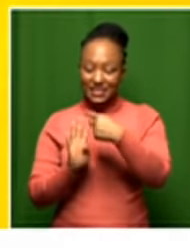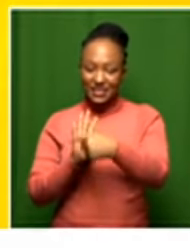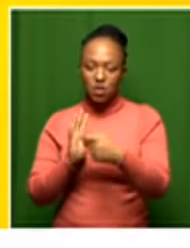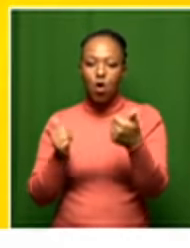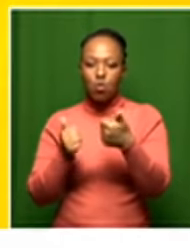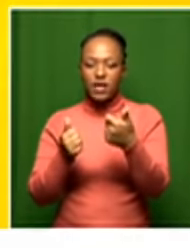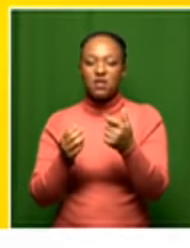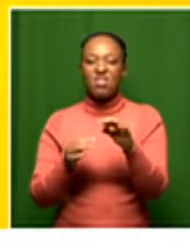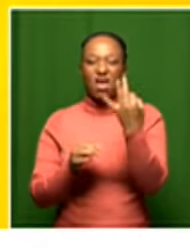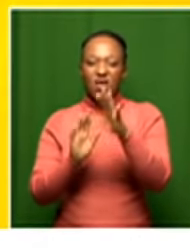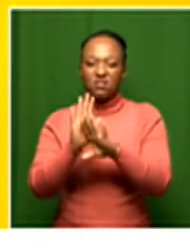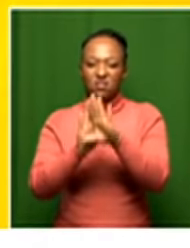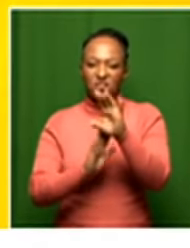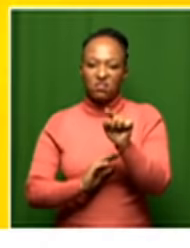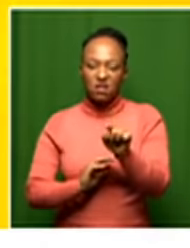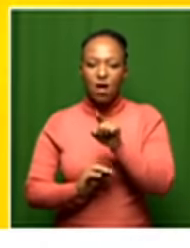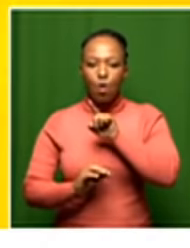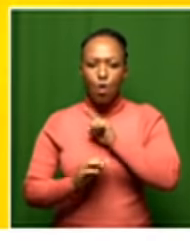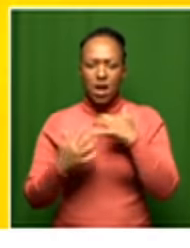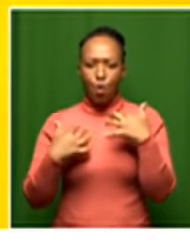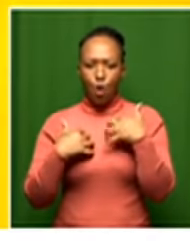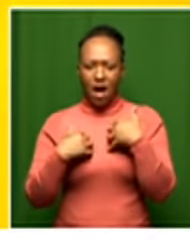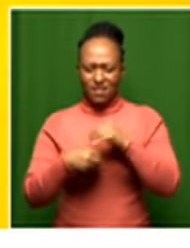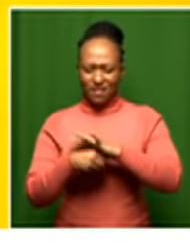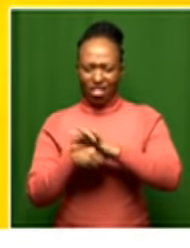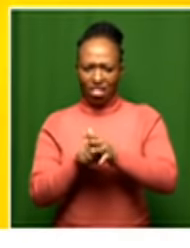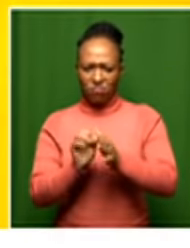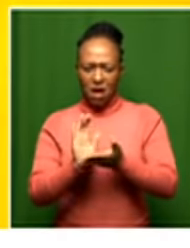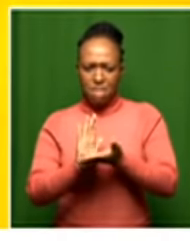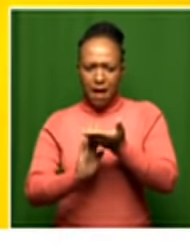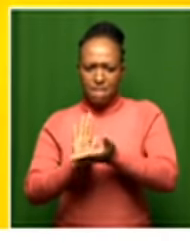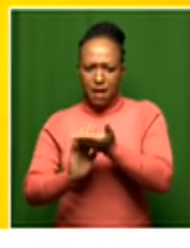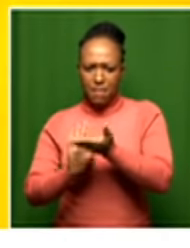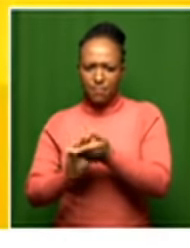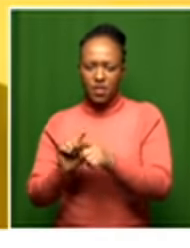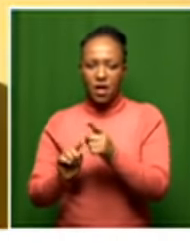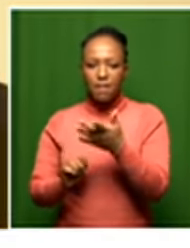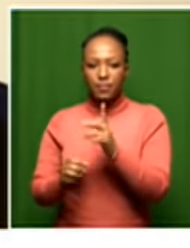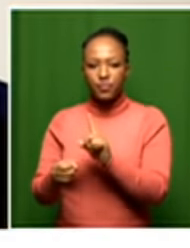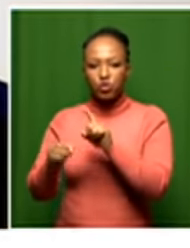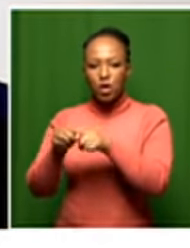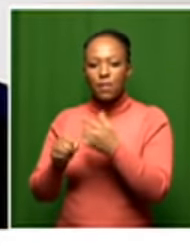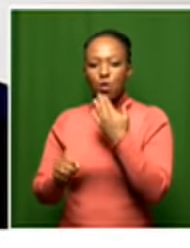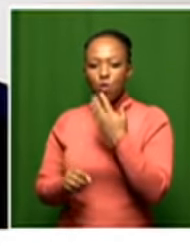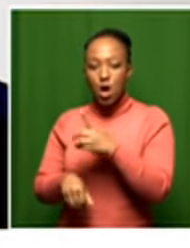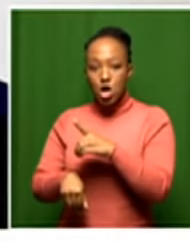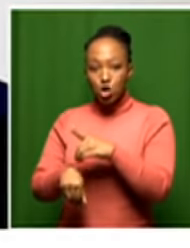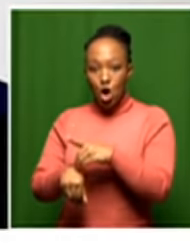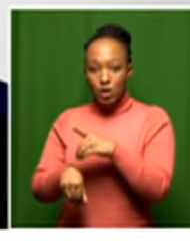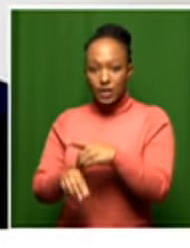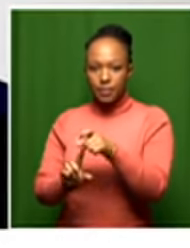sense of what is causing the worrying increase in the COVID-19 numbers, we are joined by Dr. Ridhwaan Suliman. He's a